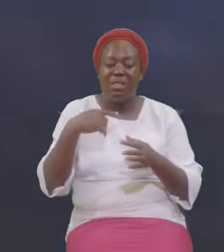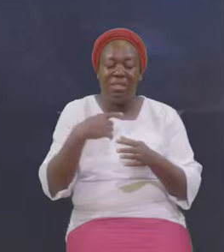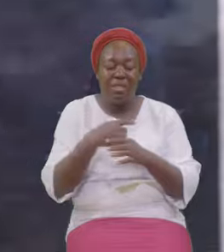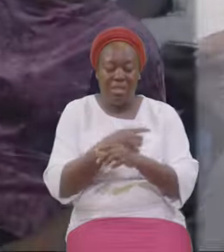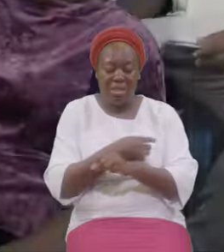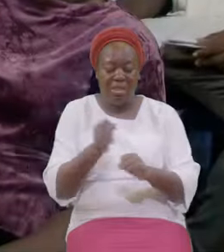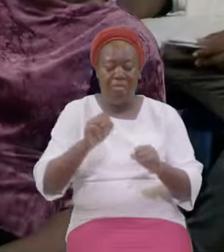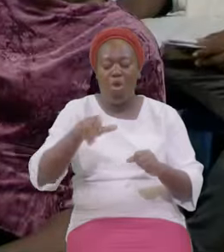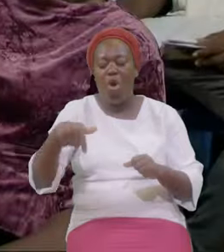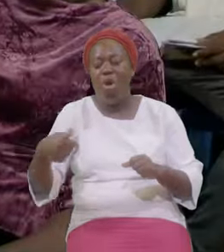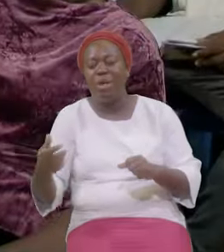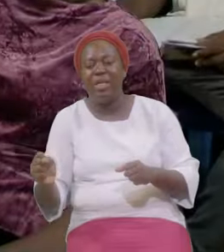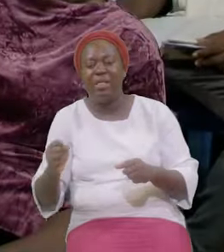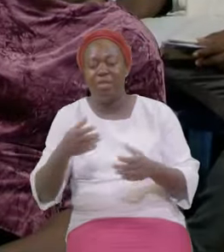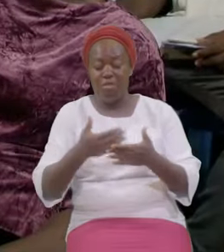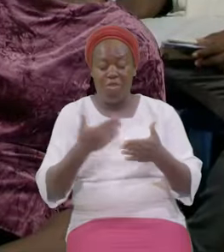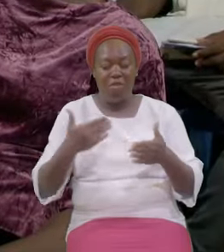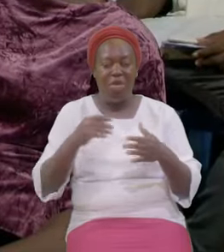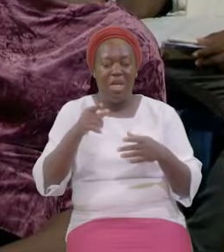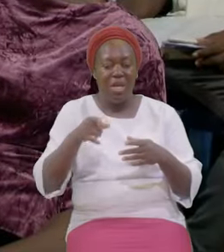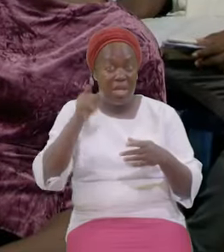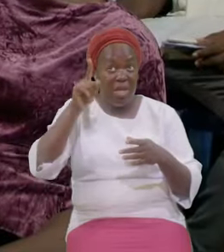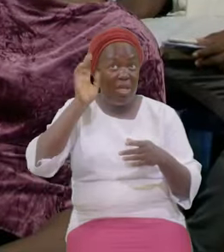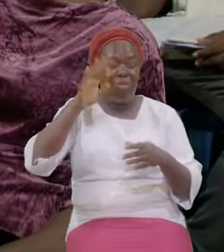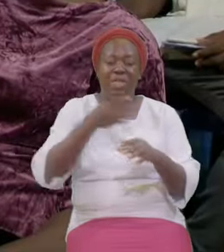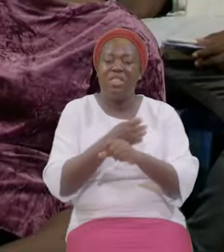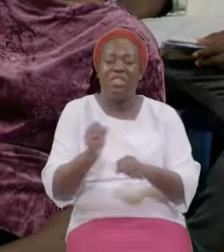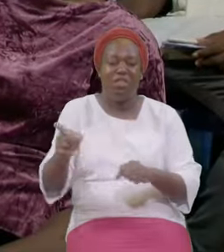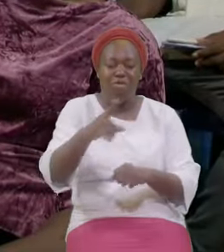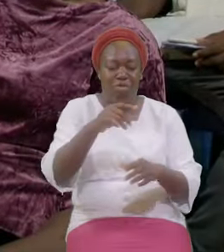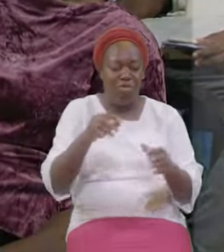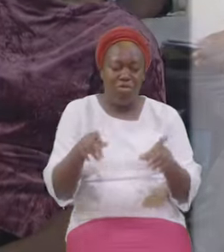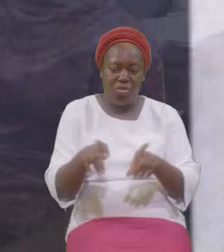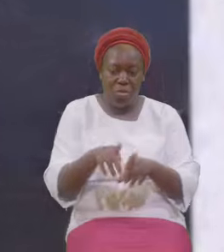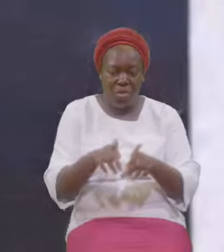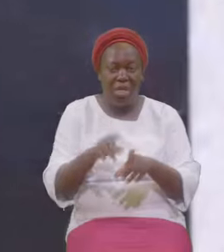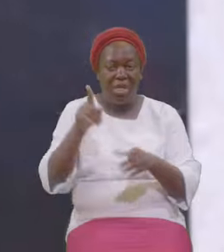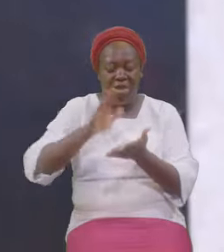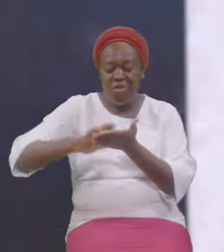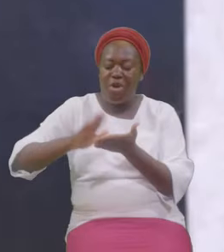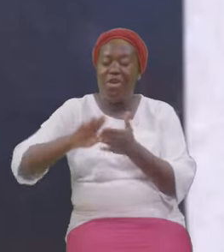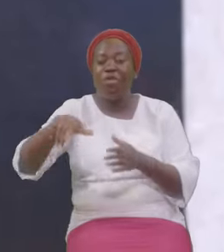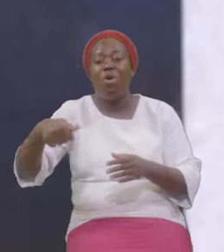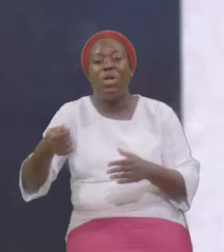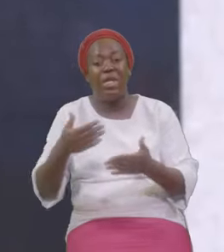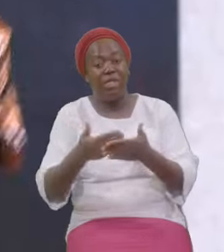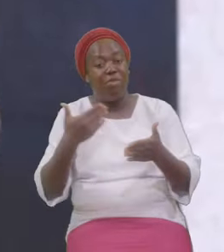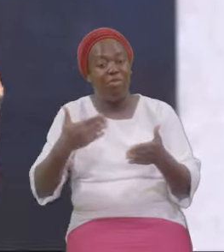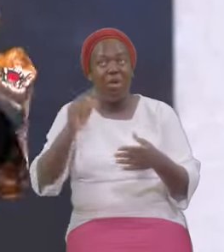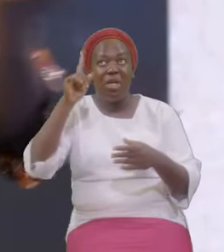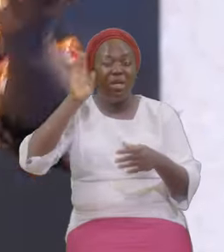He will save you too. He forgave others before. He will forgive you too.